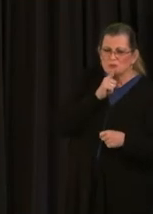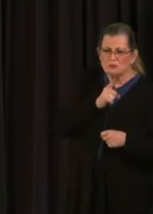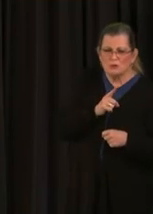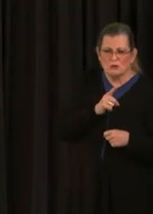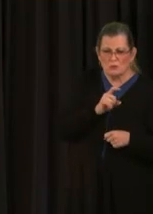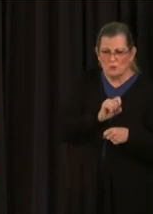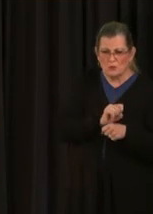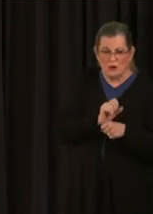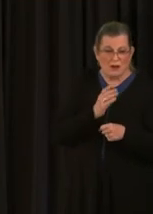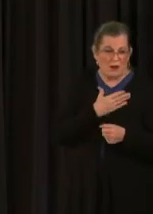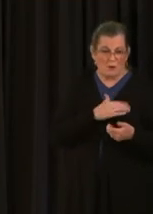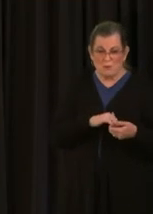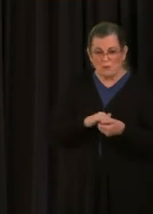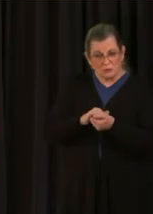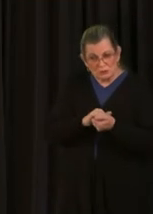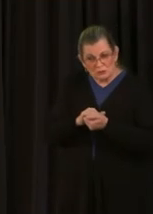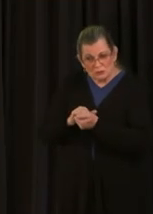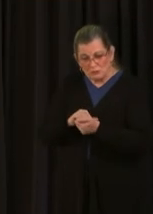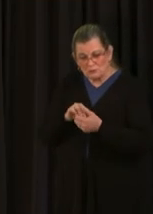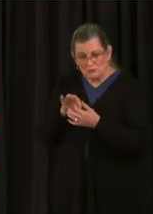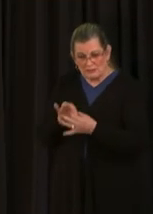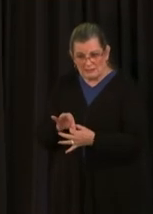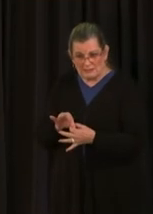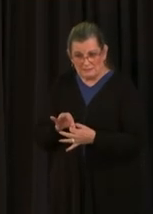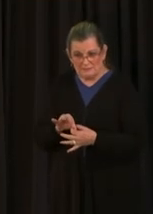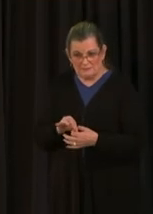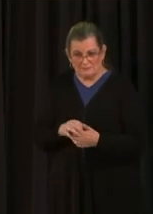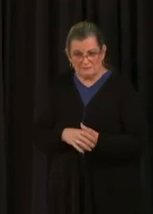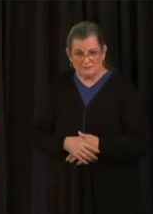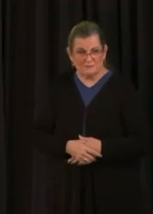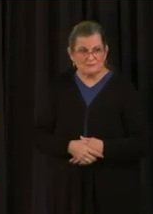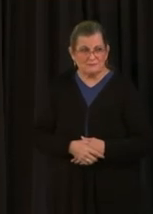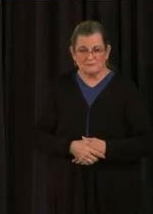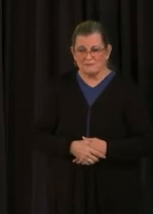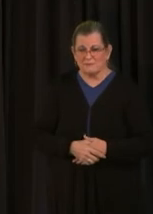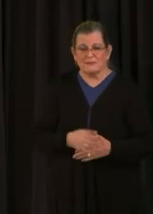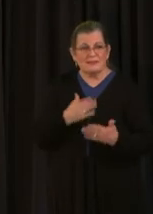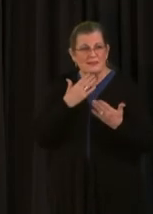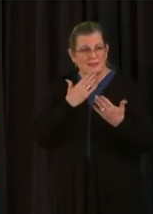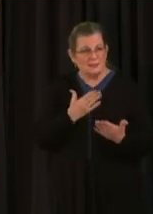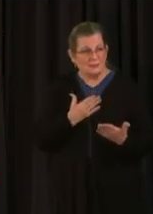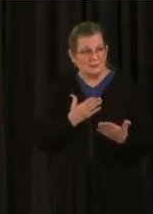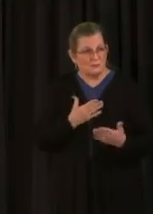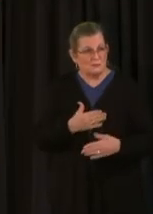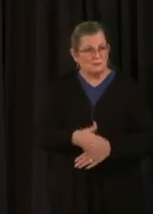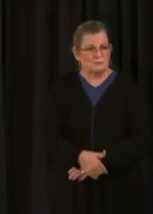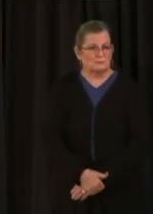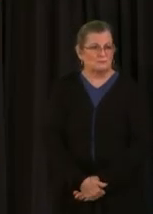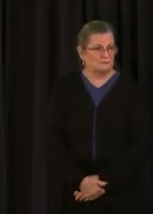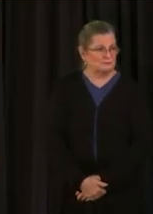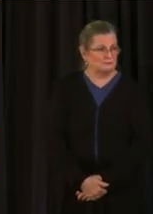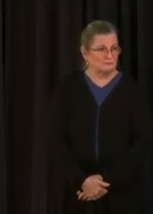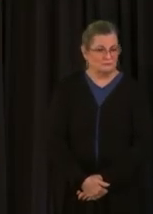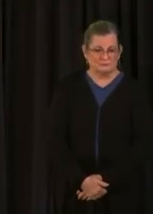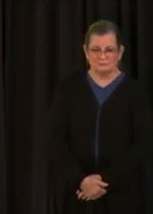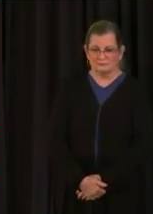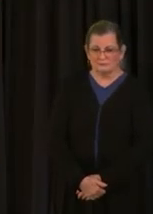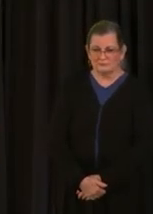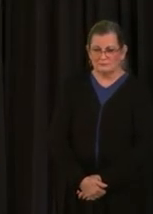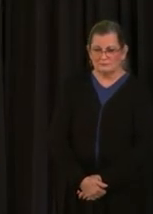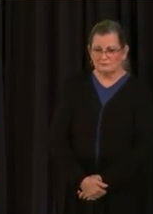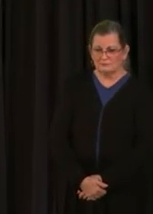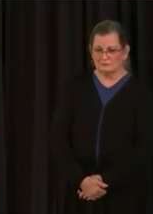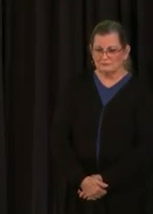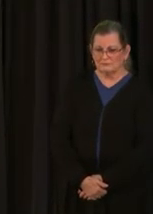risk. In some of the investments that the mayor has made as it pertains to Safe Passage is funding a pilot